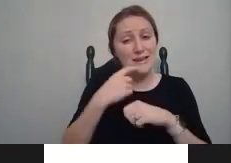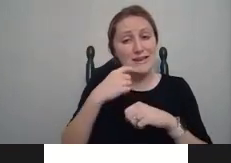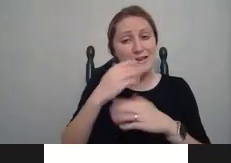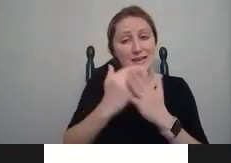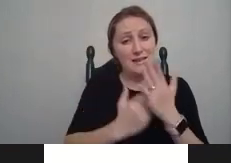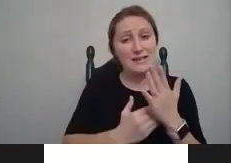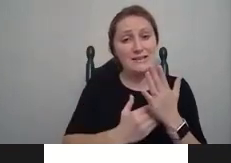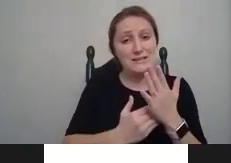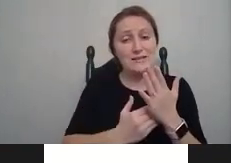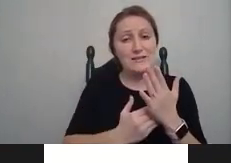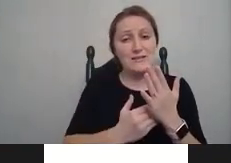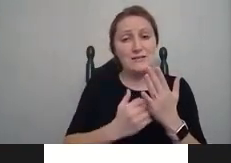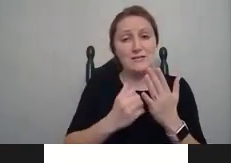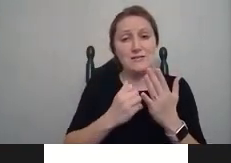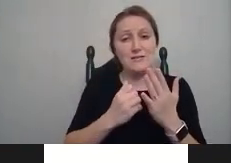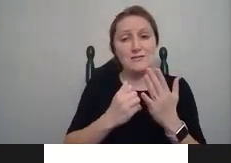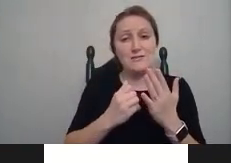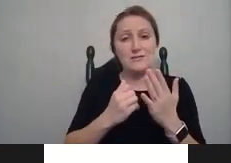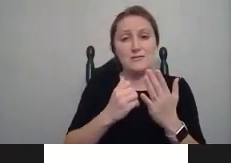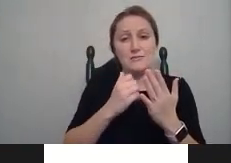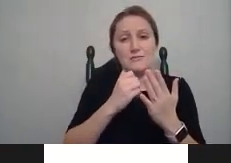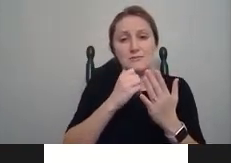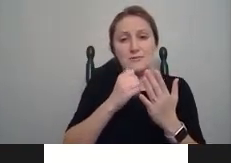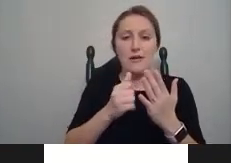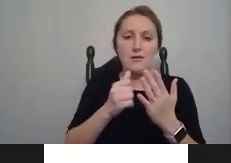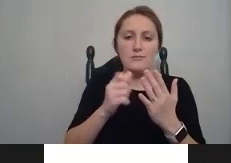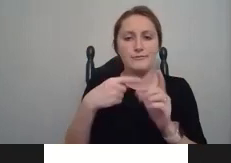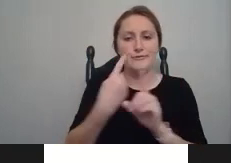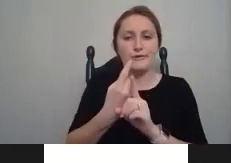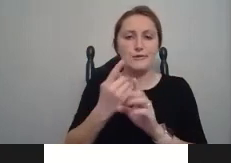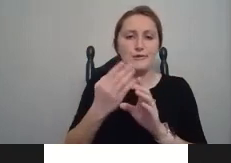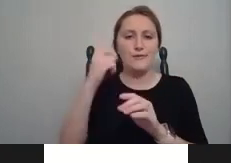other than before the first day of school when people show up for